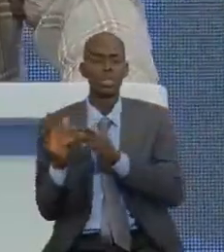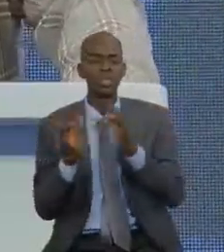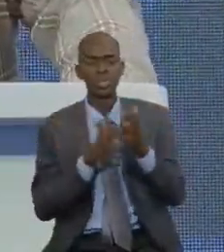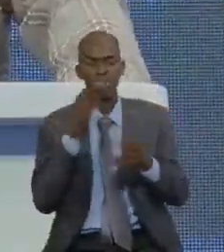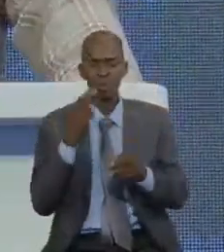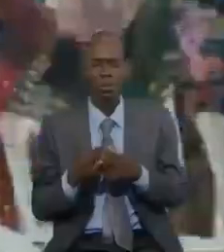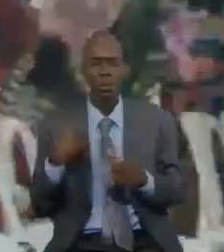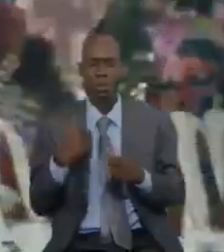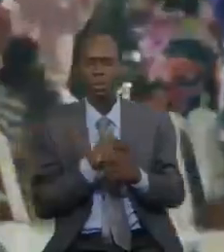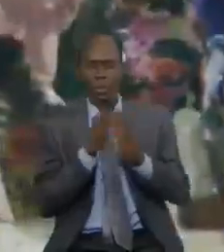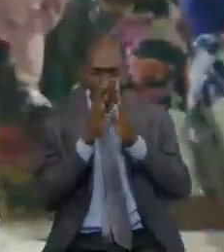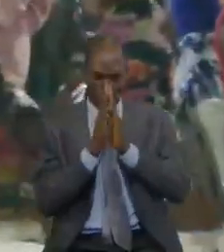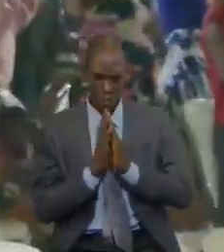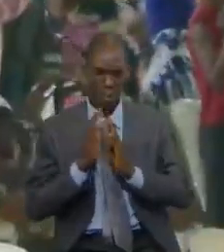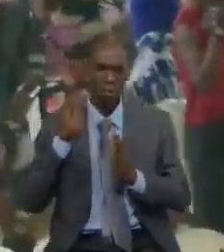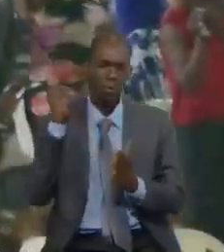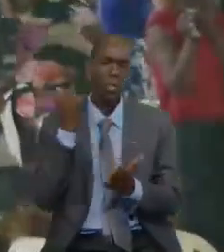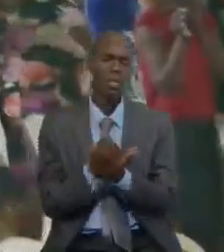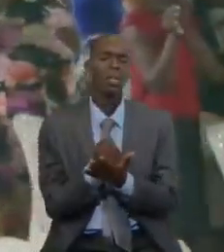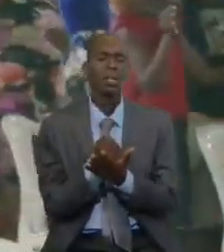name we pray.